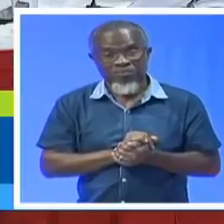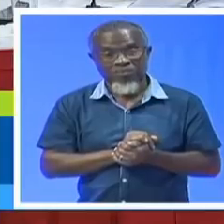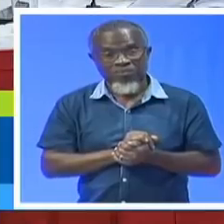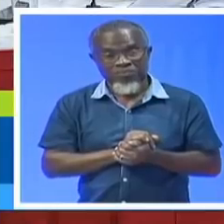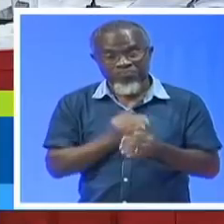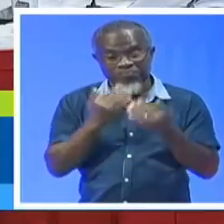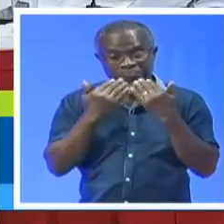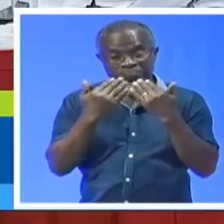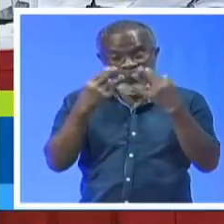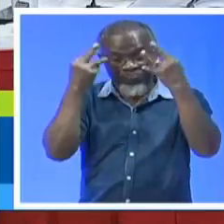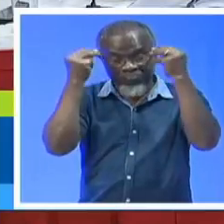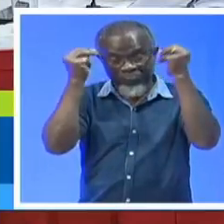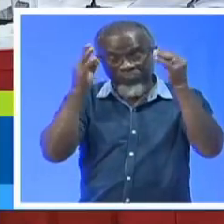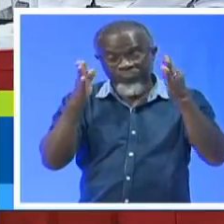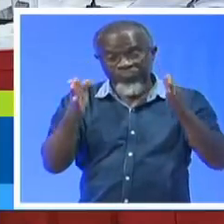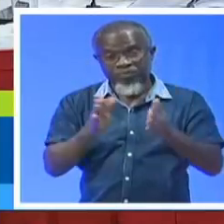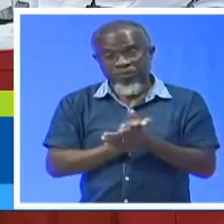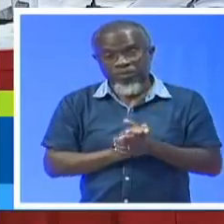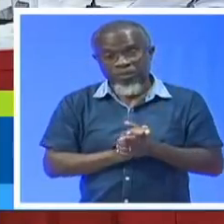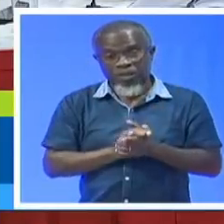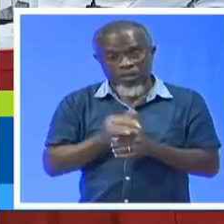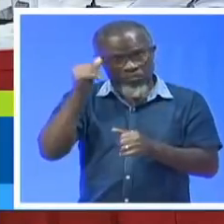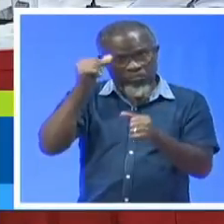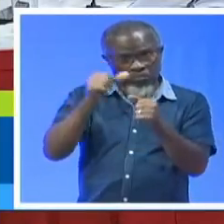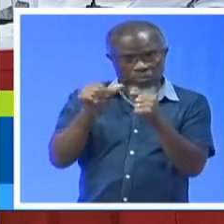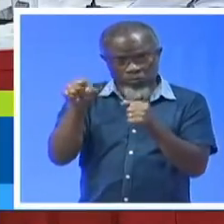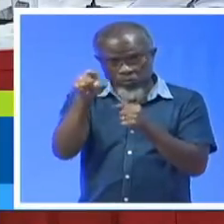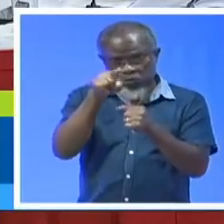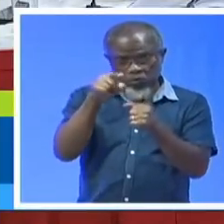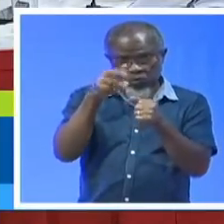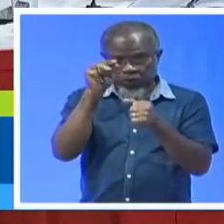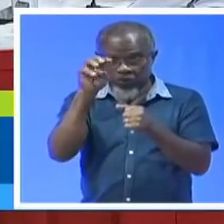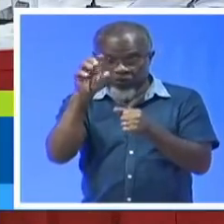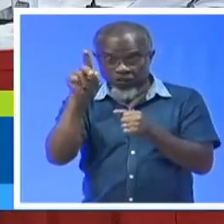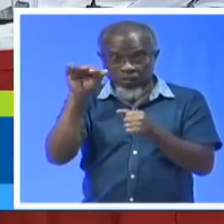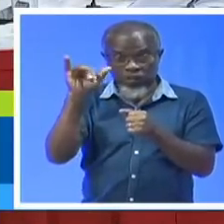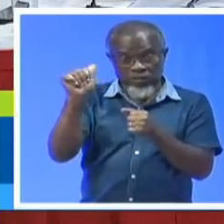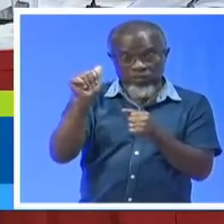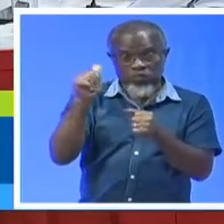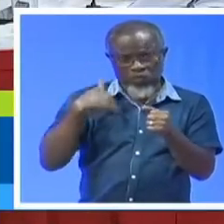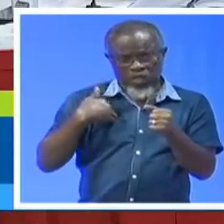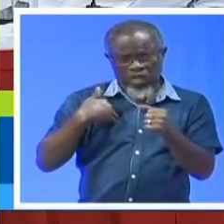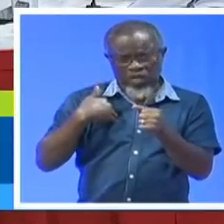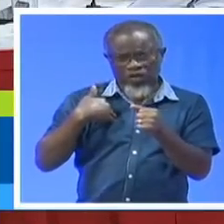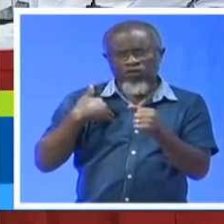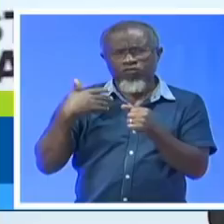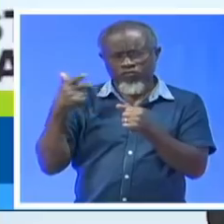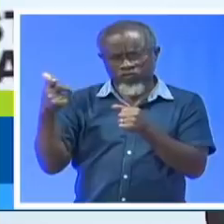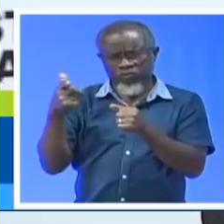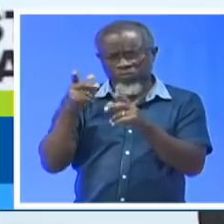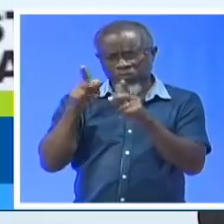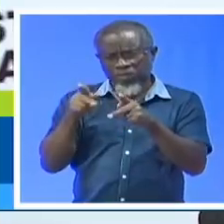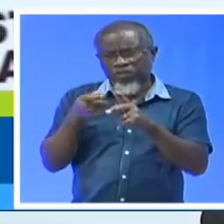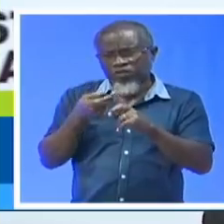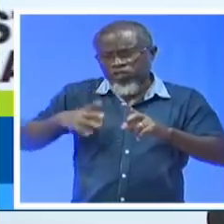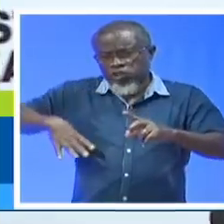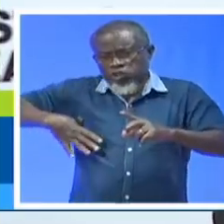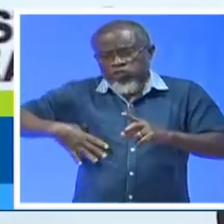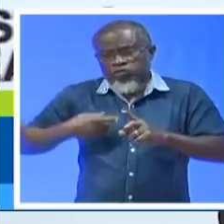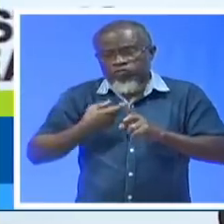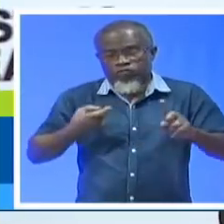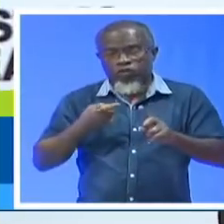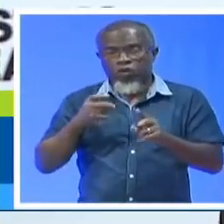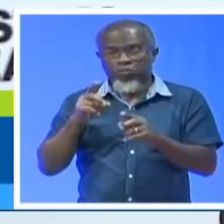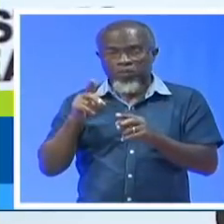Minister. And I want to remind our media representatives that we do have Ms. Patty Ann Williams, our Chief Technical Coordinator in